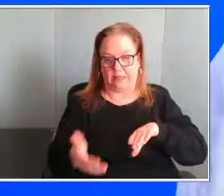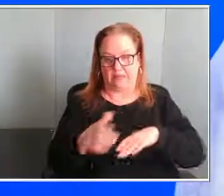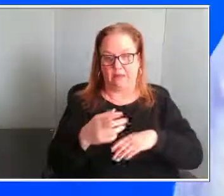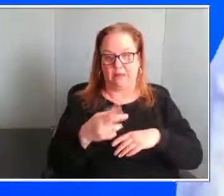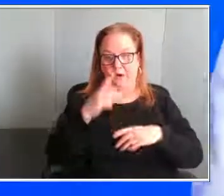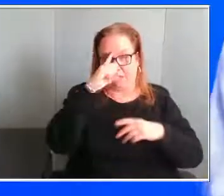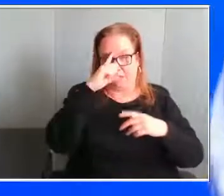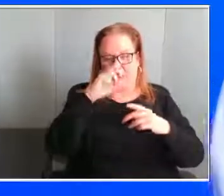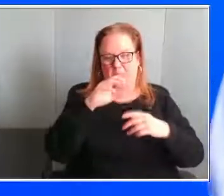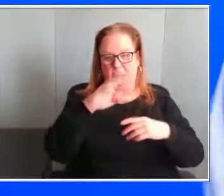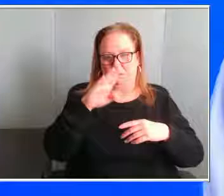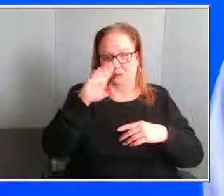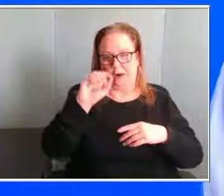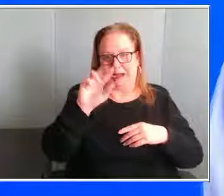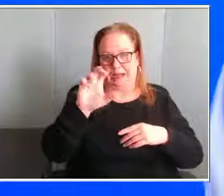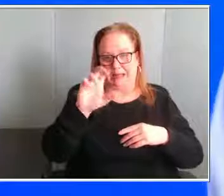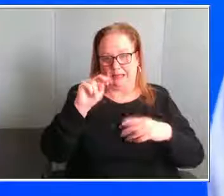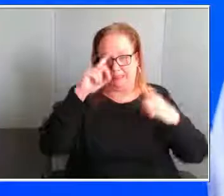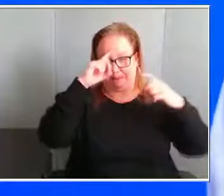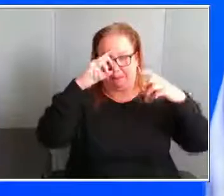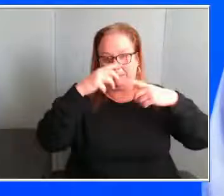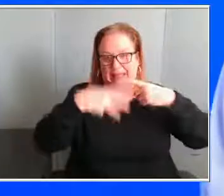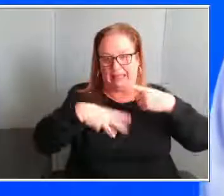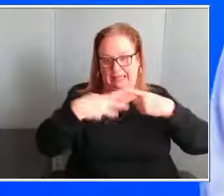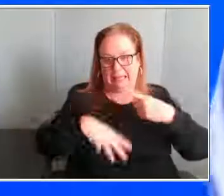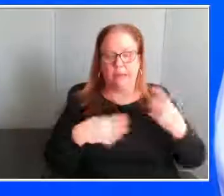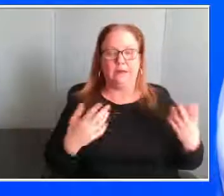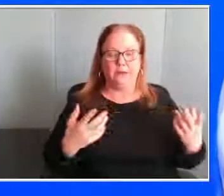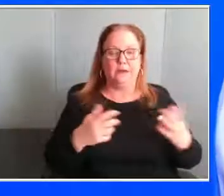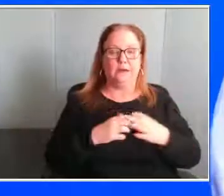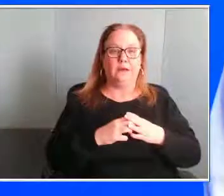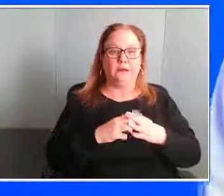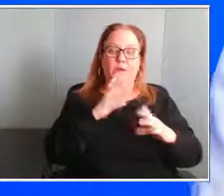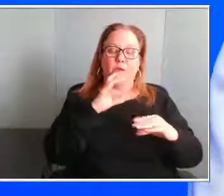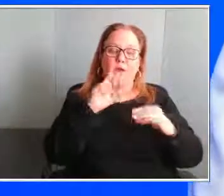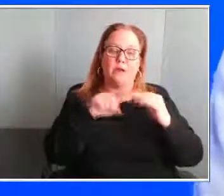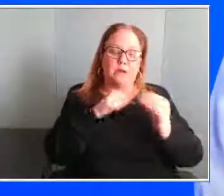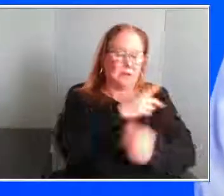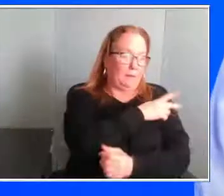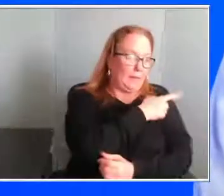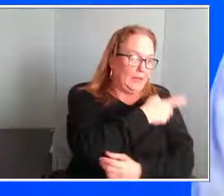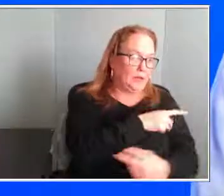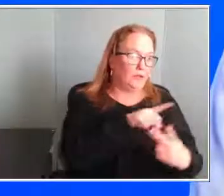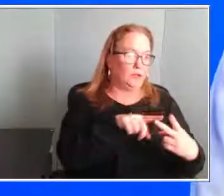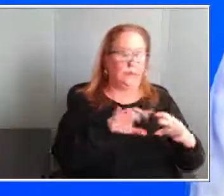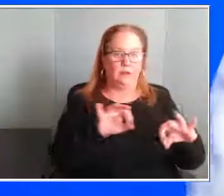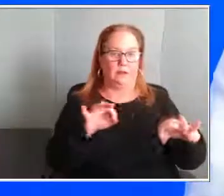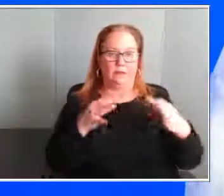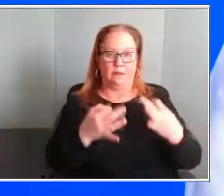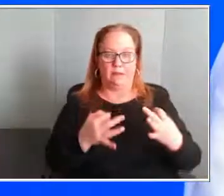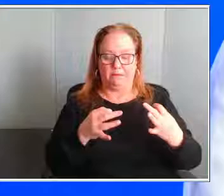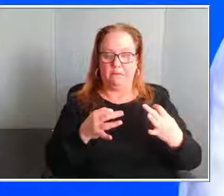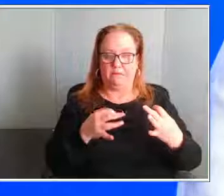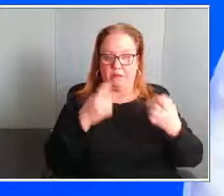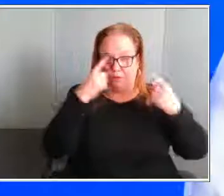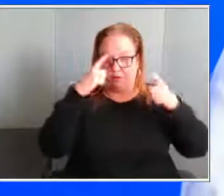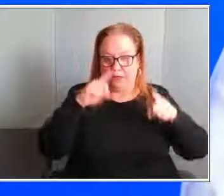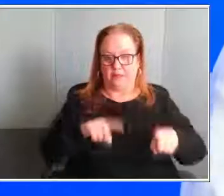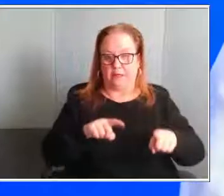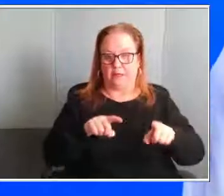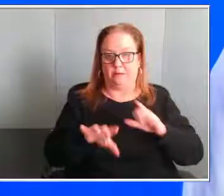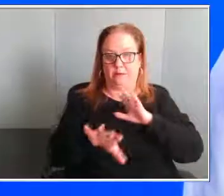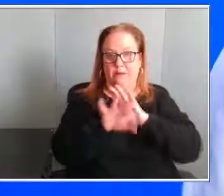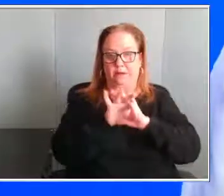brain. So those patients came in, and we talked to either the patient or the family, achieved consent, and then they would get randomized, just like